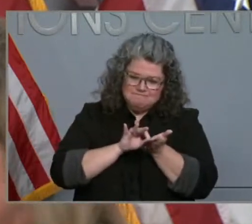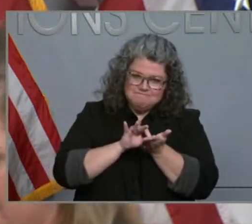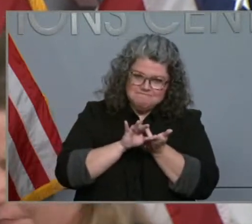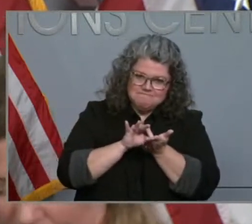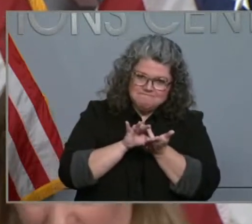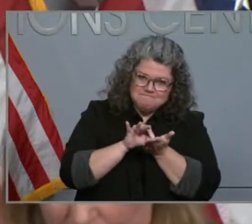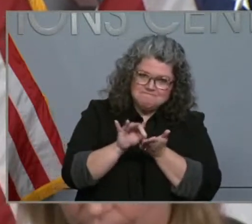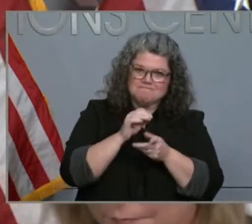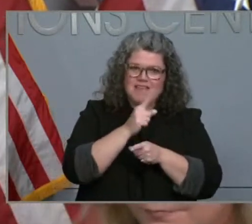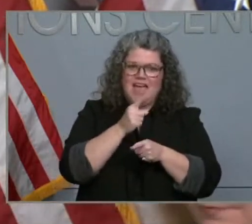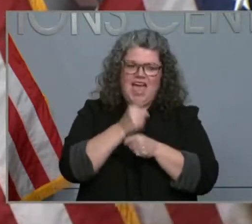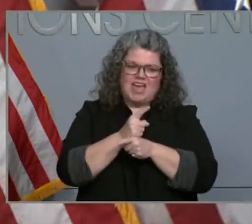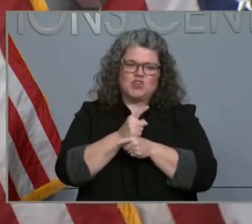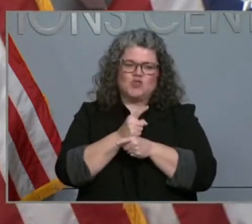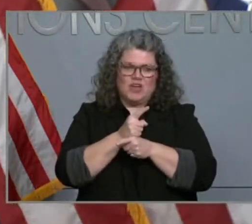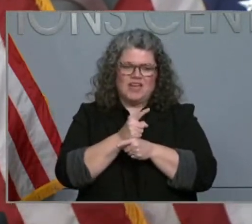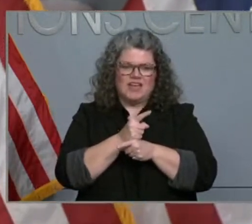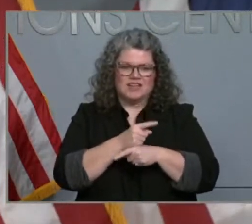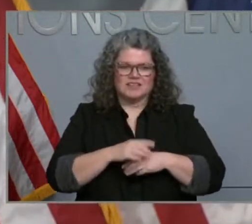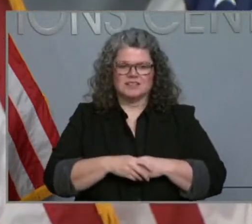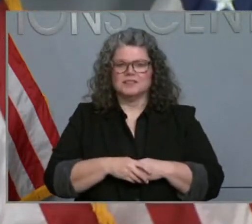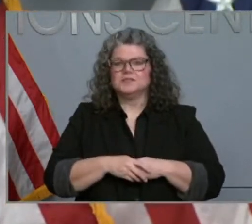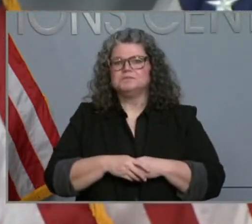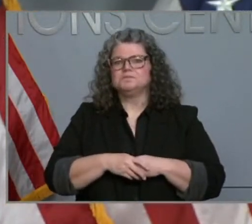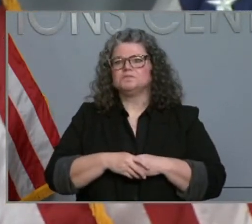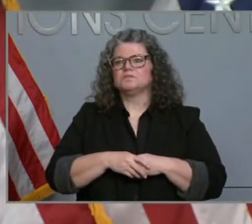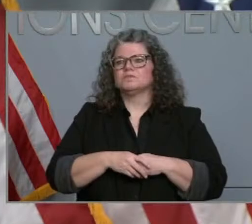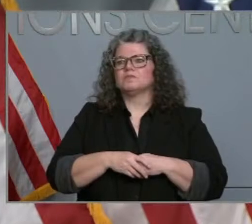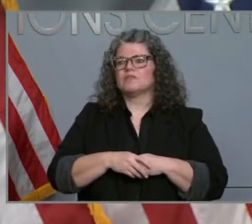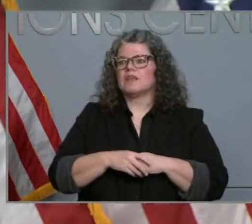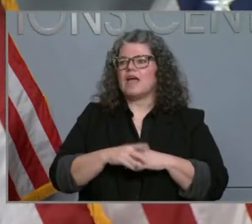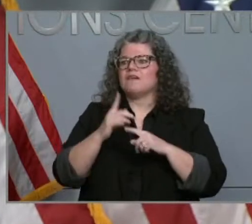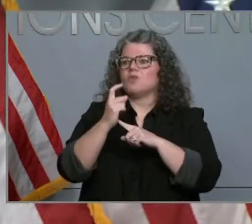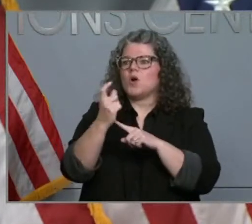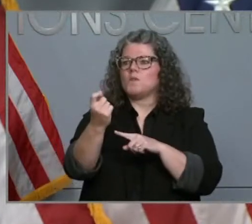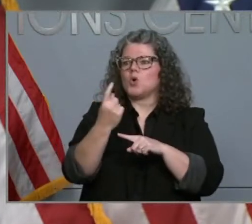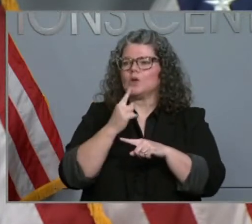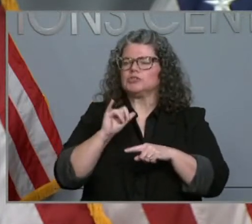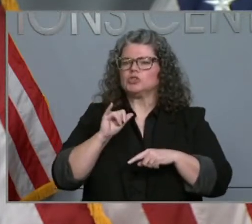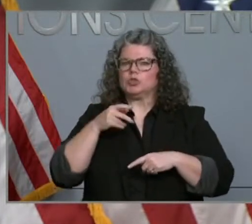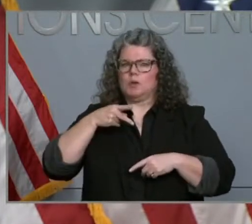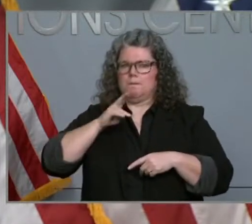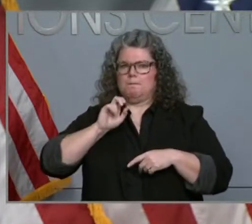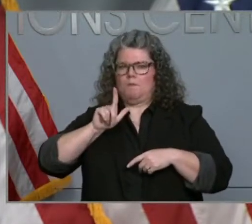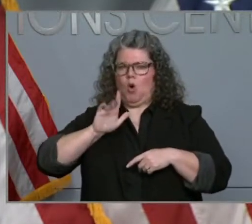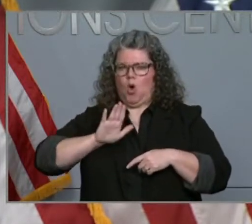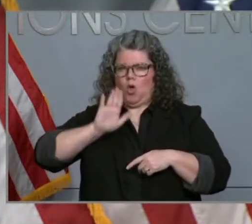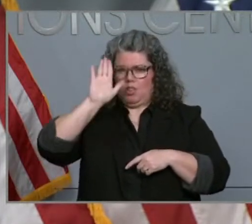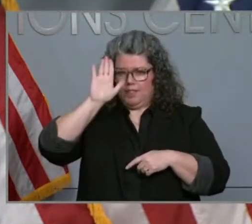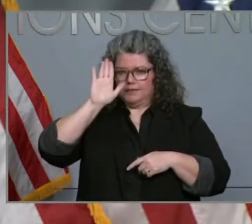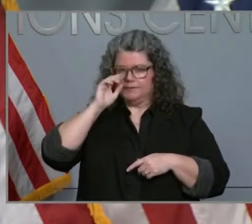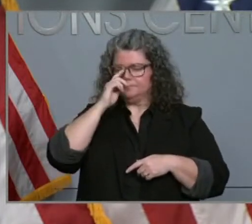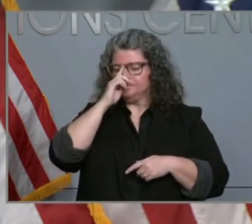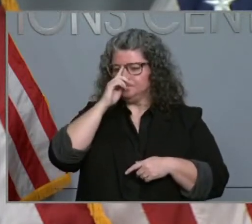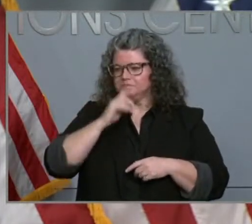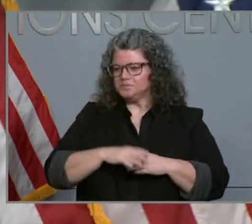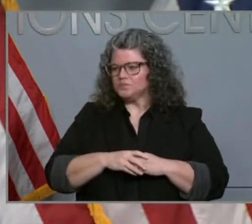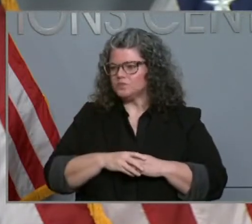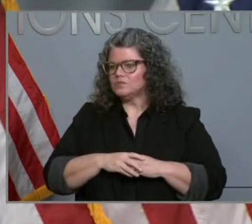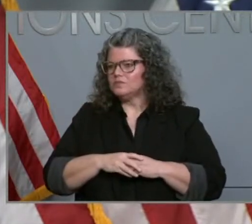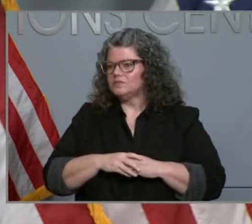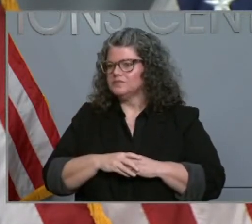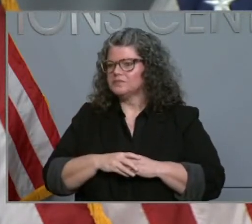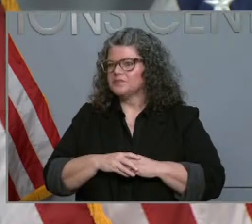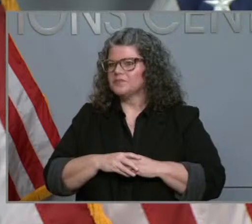Yes. I just add one other item. Question online. Just 1 second. I'll just. With APT News. Hold on,